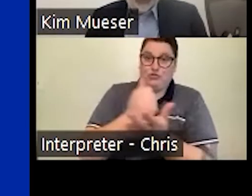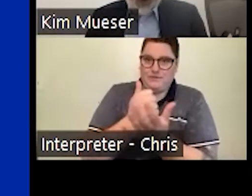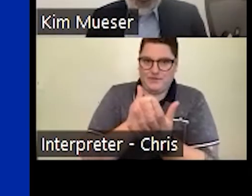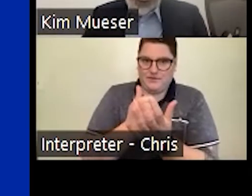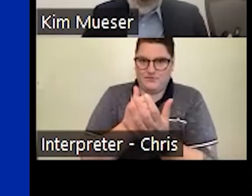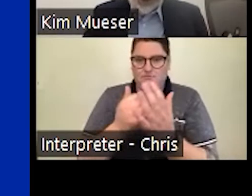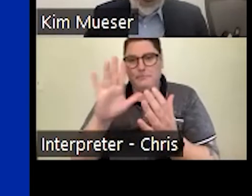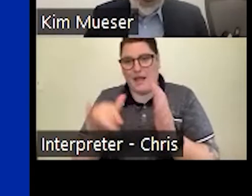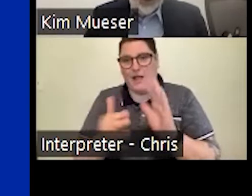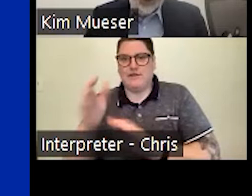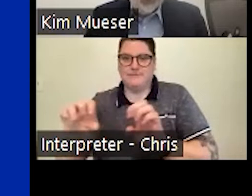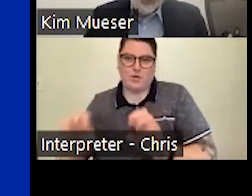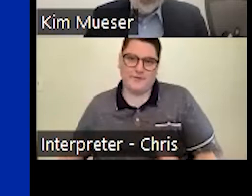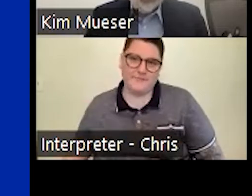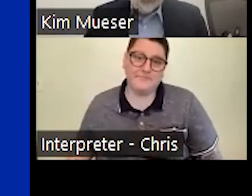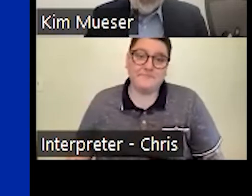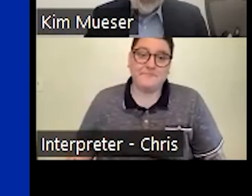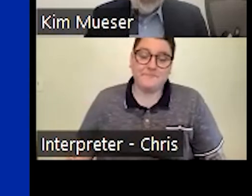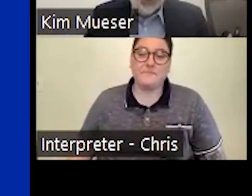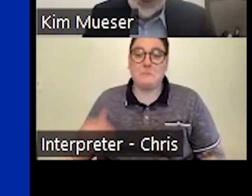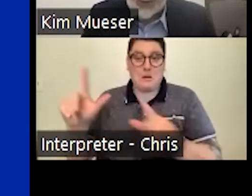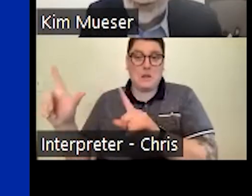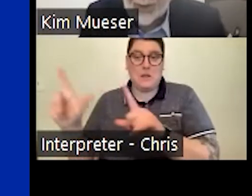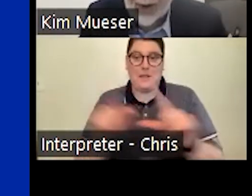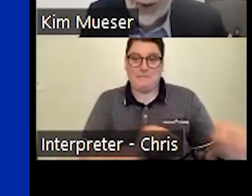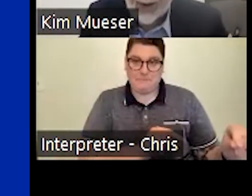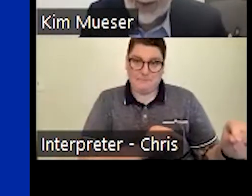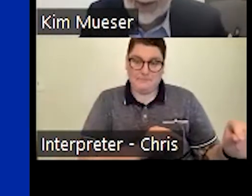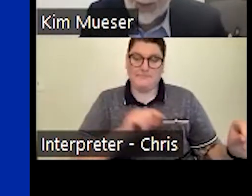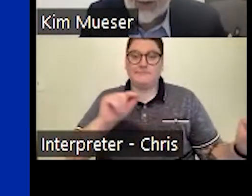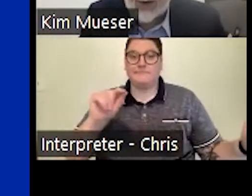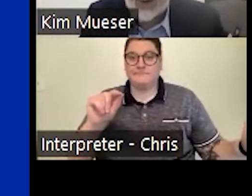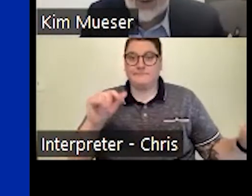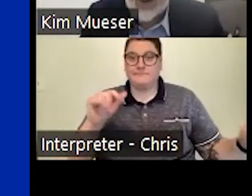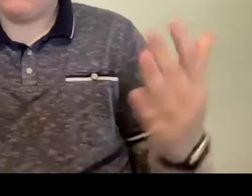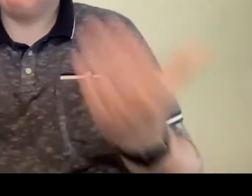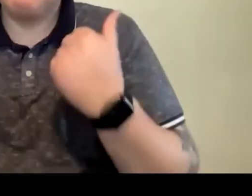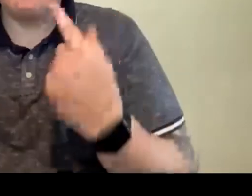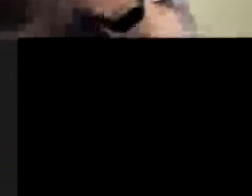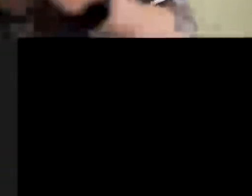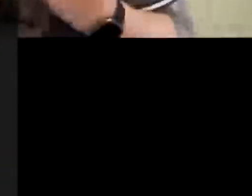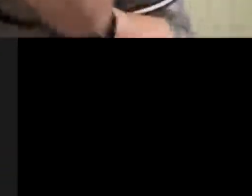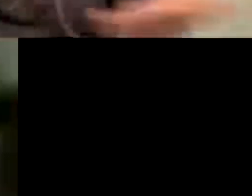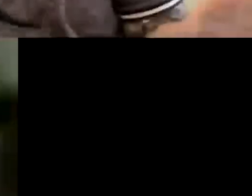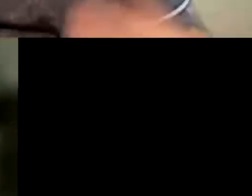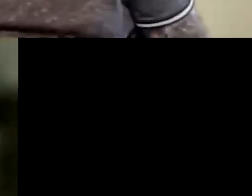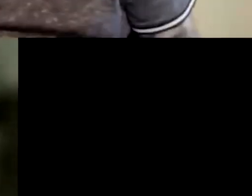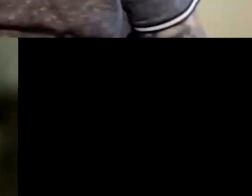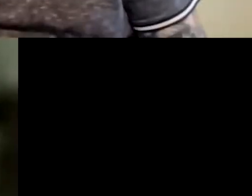will stop sharing my screen in order to take any questions.